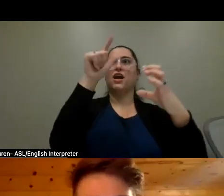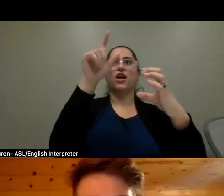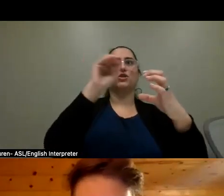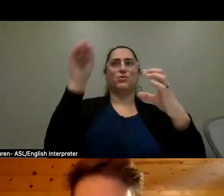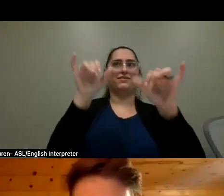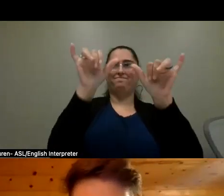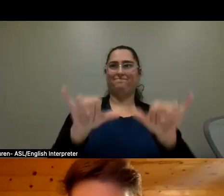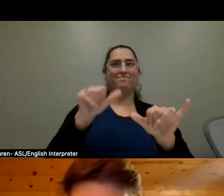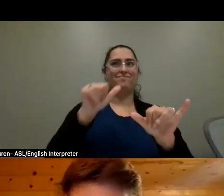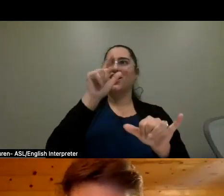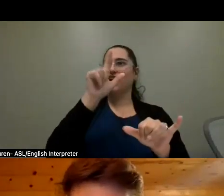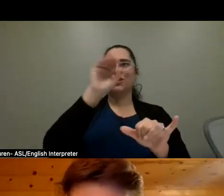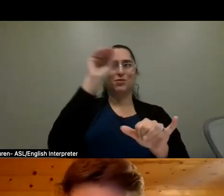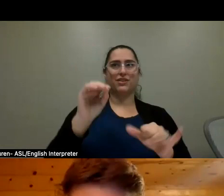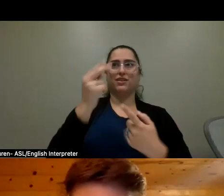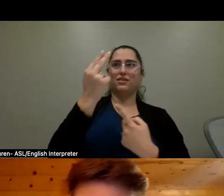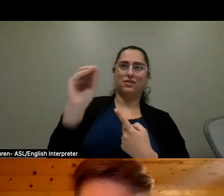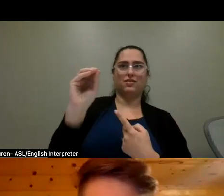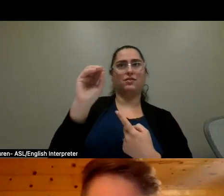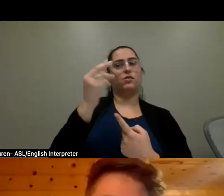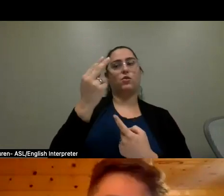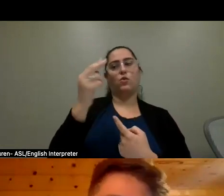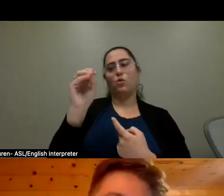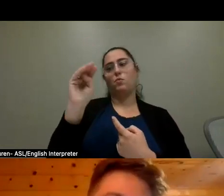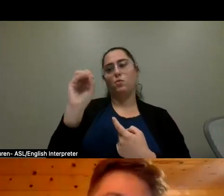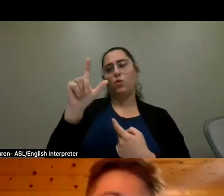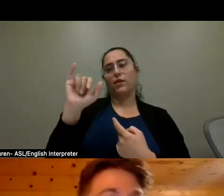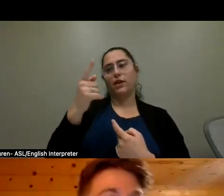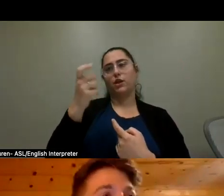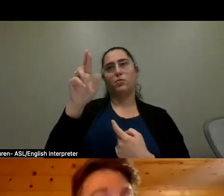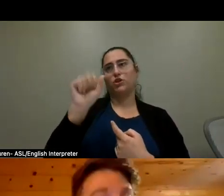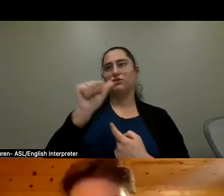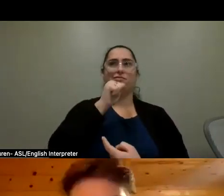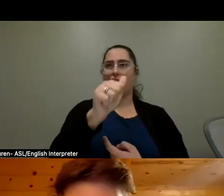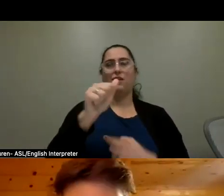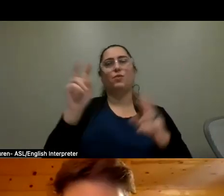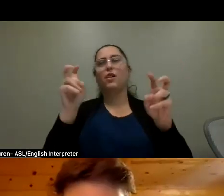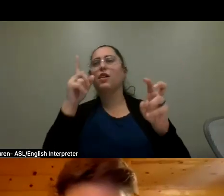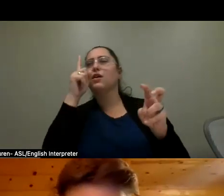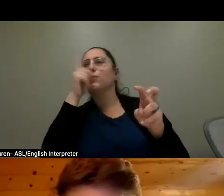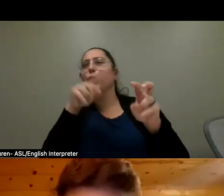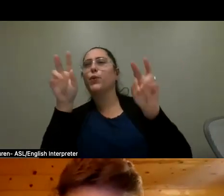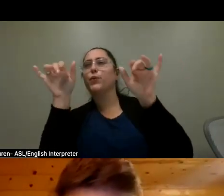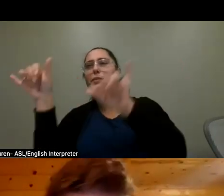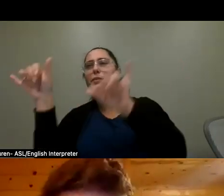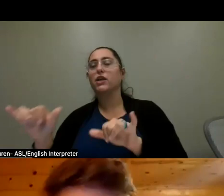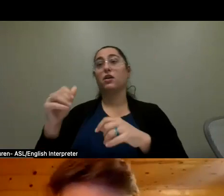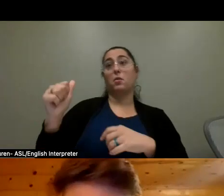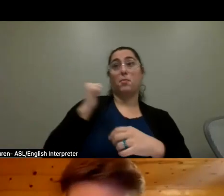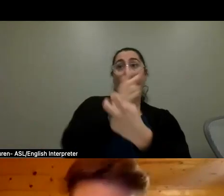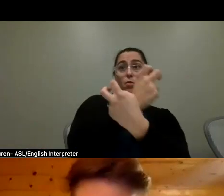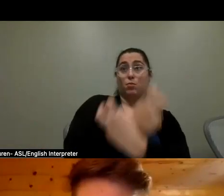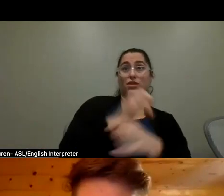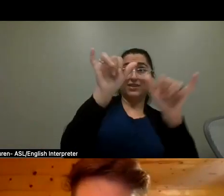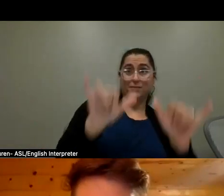perfect homo-oligomers, but they would have different chains. But they call it pseudo-symmetric. So the backbone is symmetric, but the sequence is not symmetric.